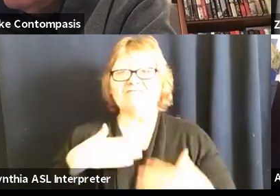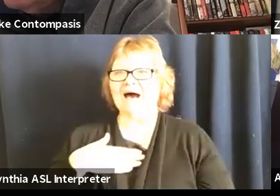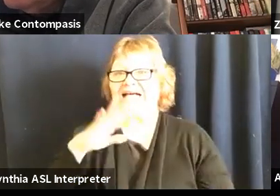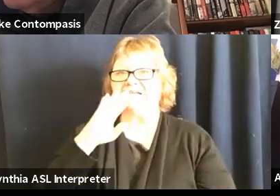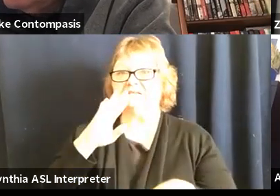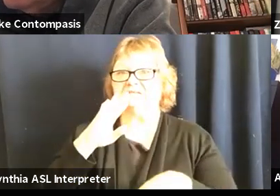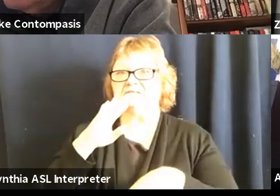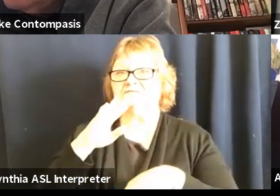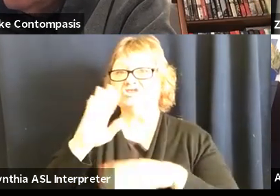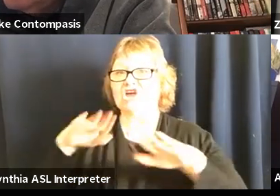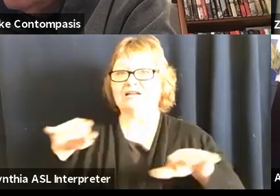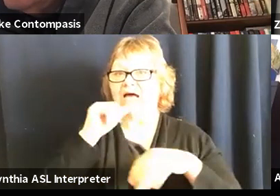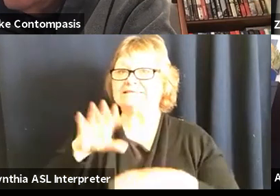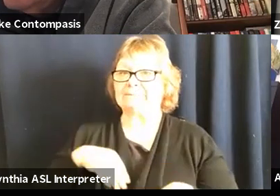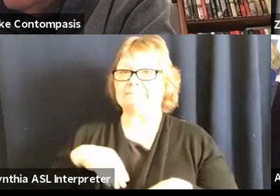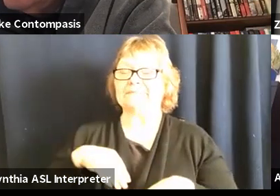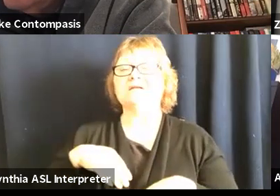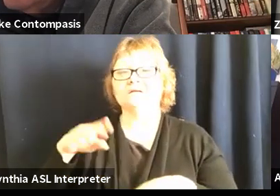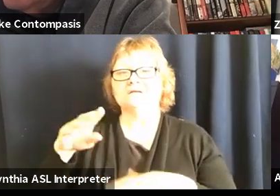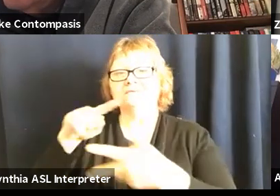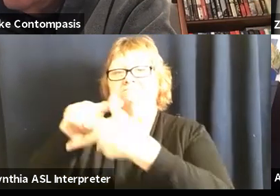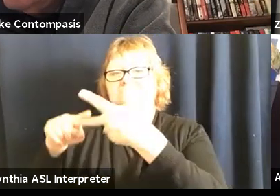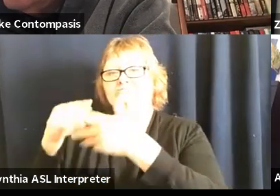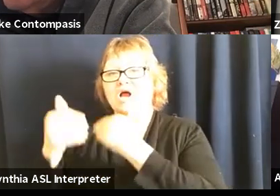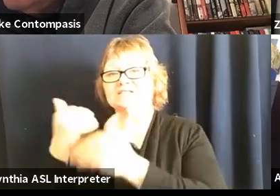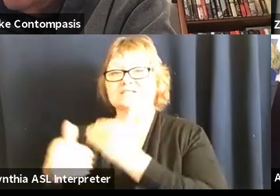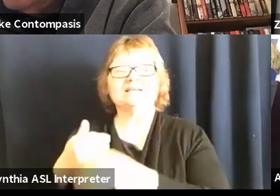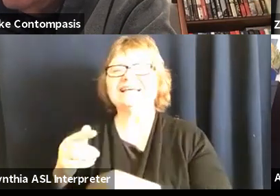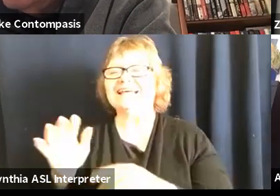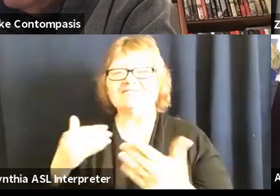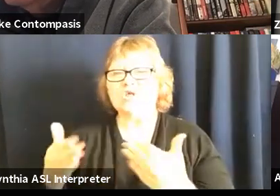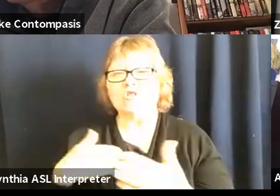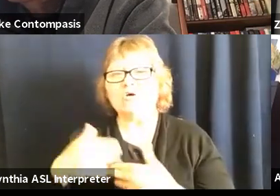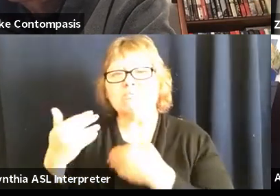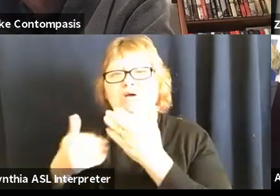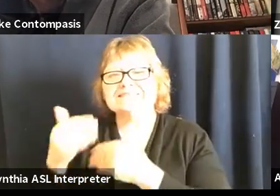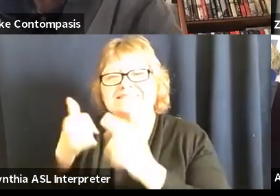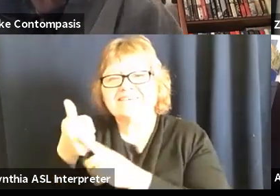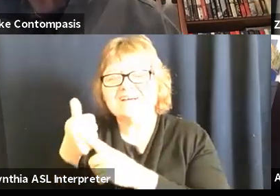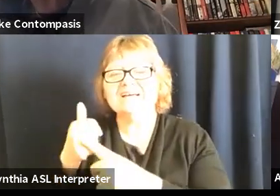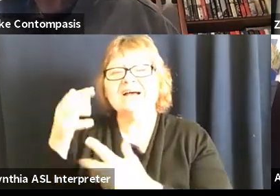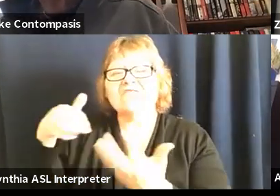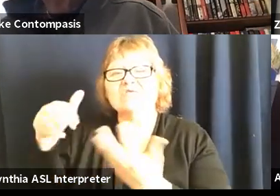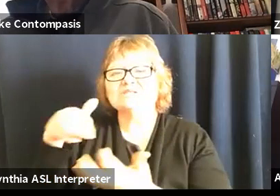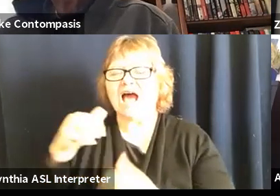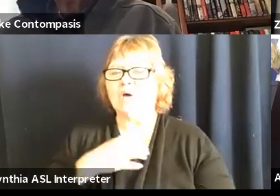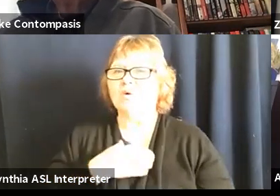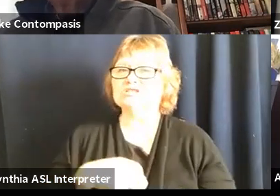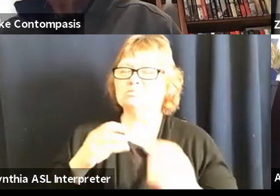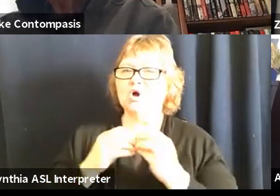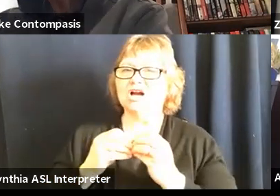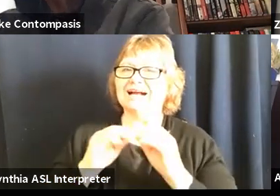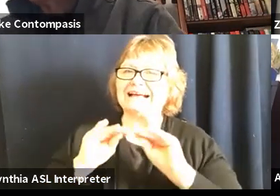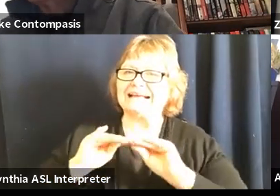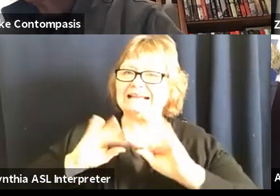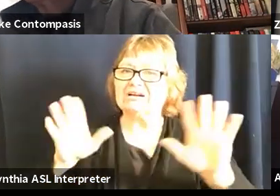year. Although the process has been confusing, and I, you know, wish it had been a little bit more transparent for our